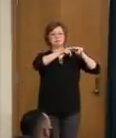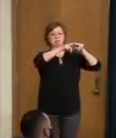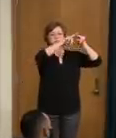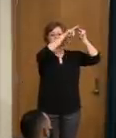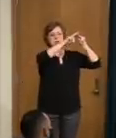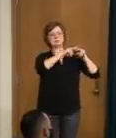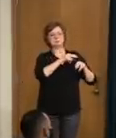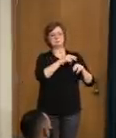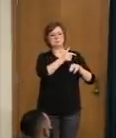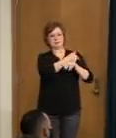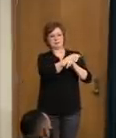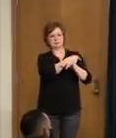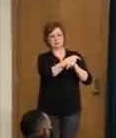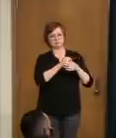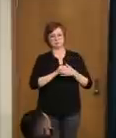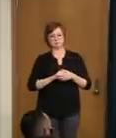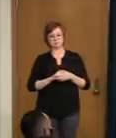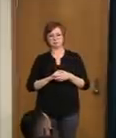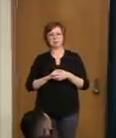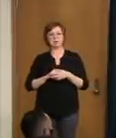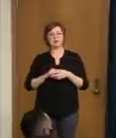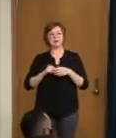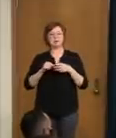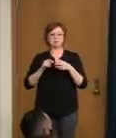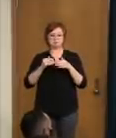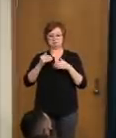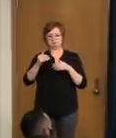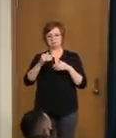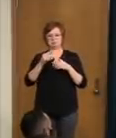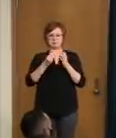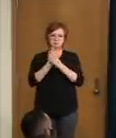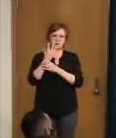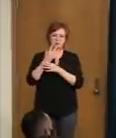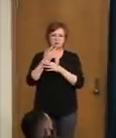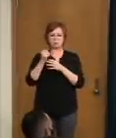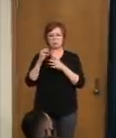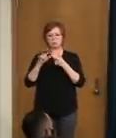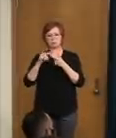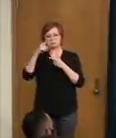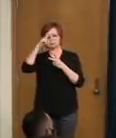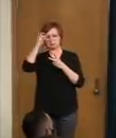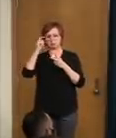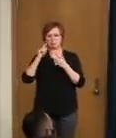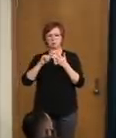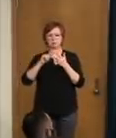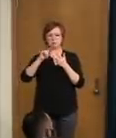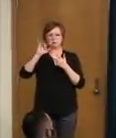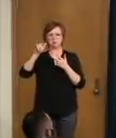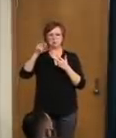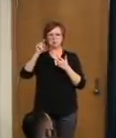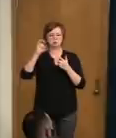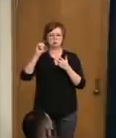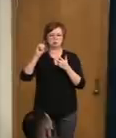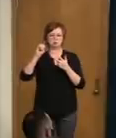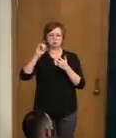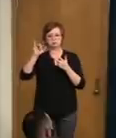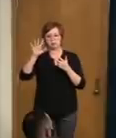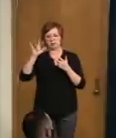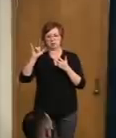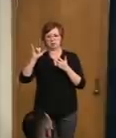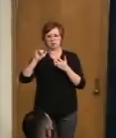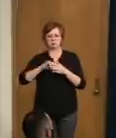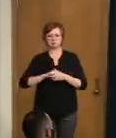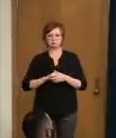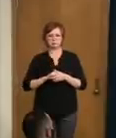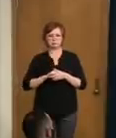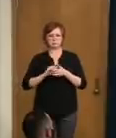to continue at least into late spring, early summer, but, is maybe June, July a time when we can look at, if our case numbers